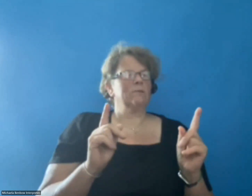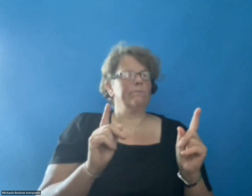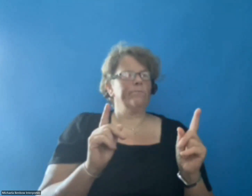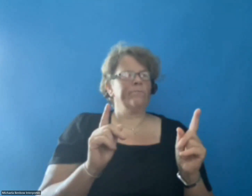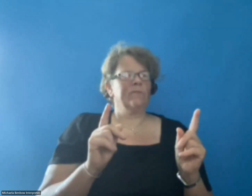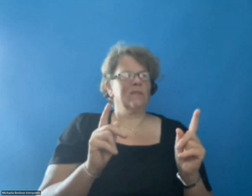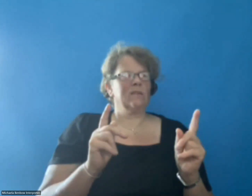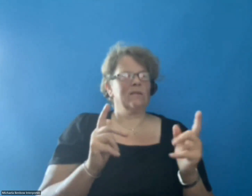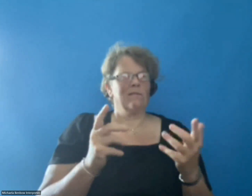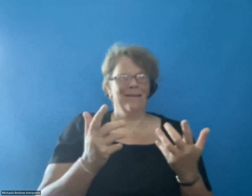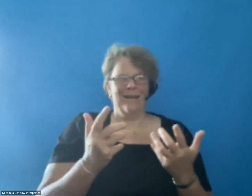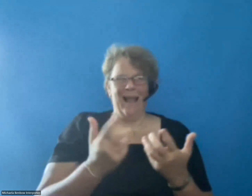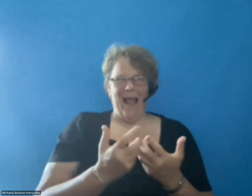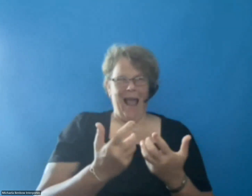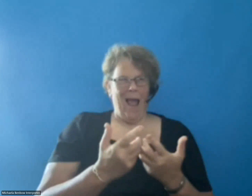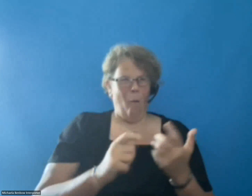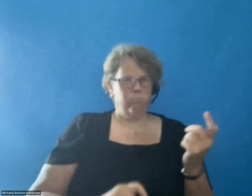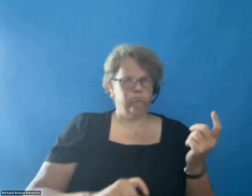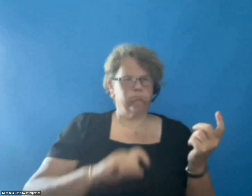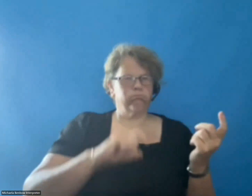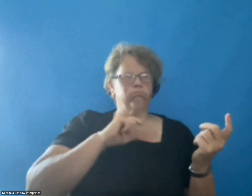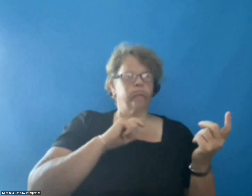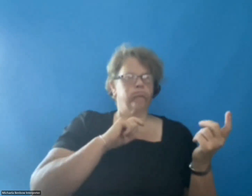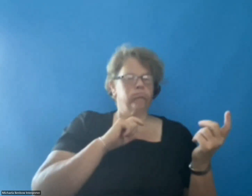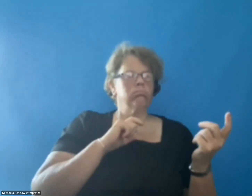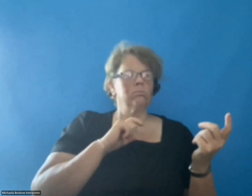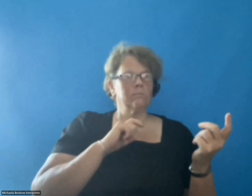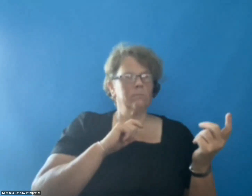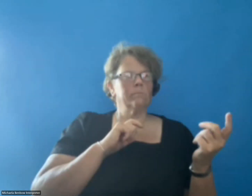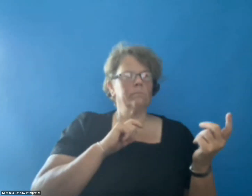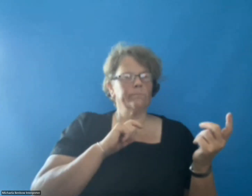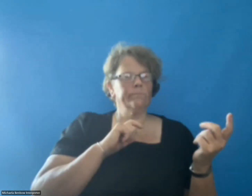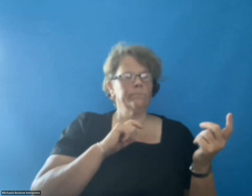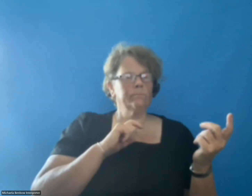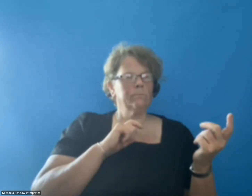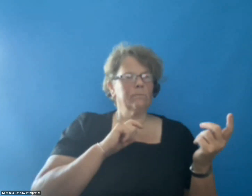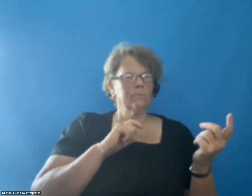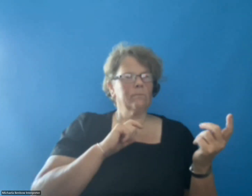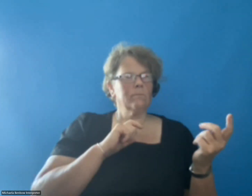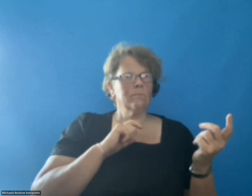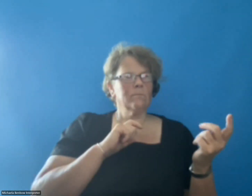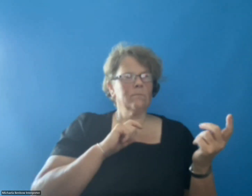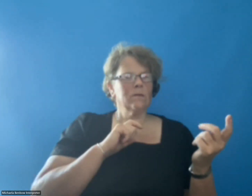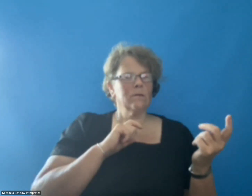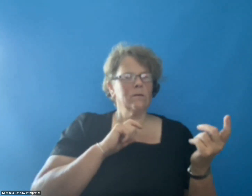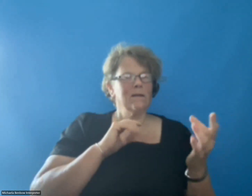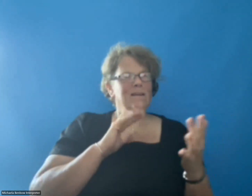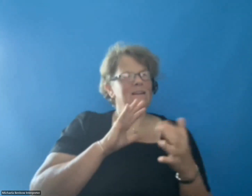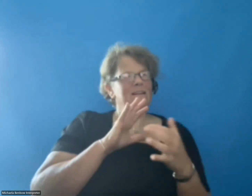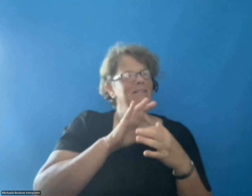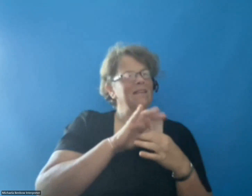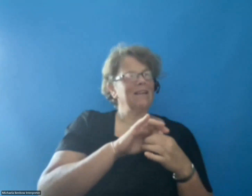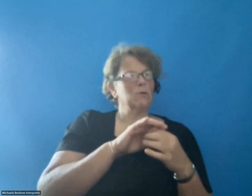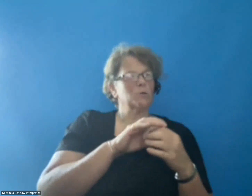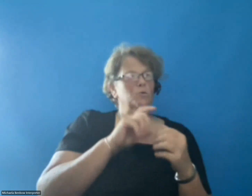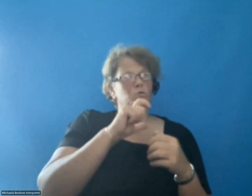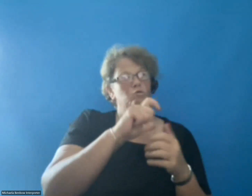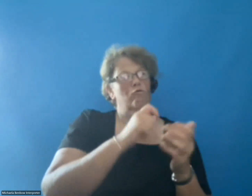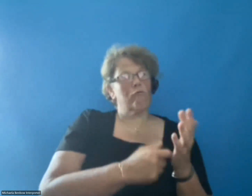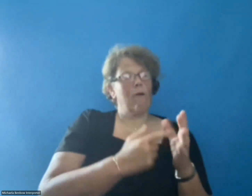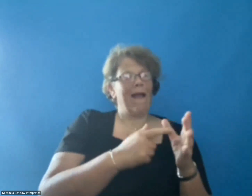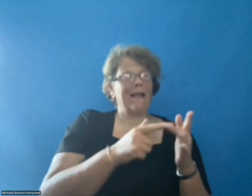how sort of confident are we about, you know, being able to do some of that thing, some of those things. I think it links to what Craig said earlier about